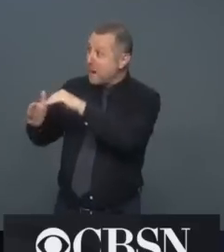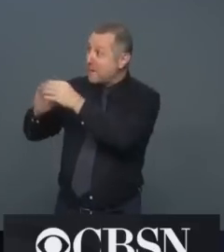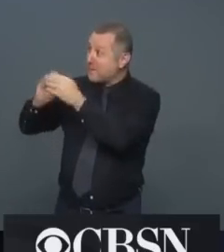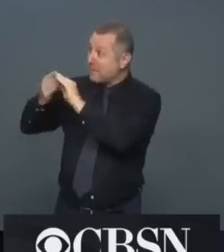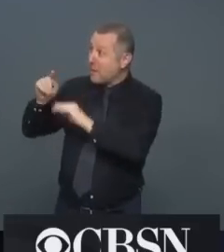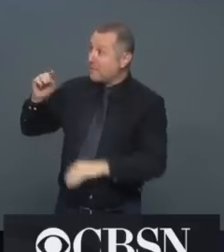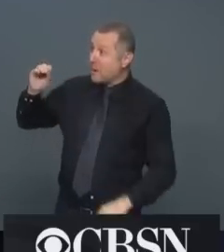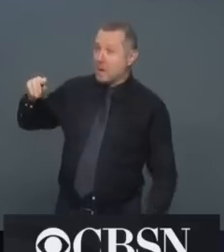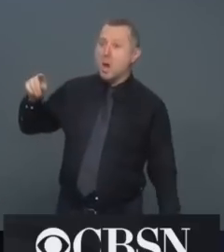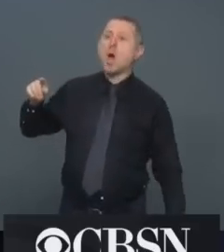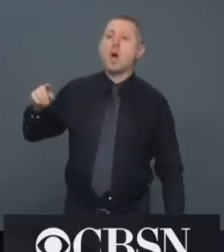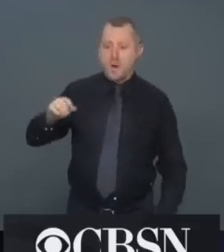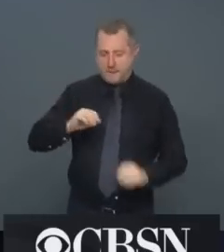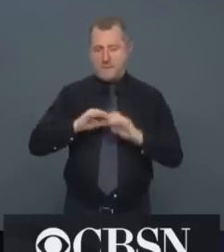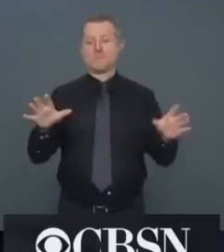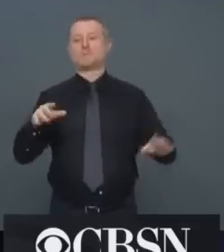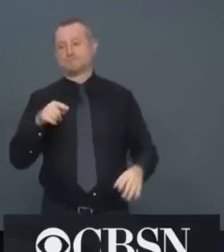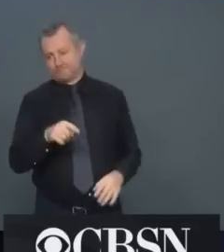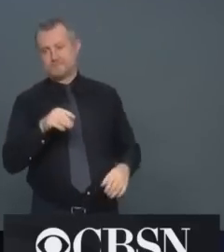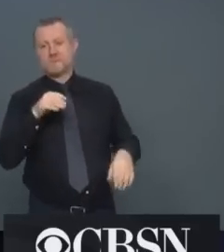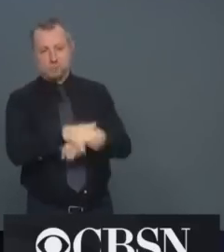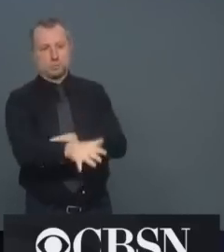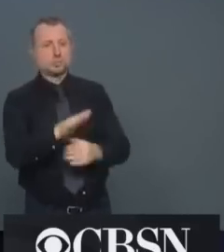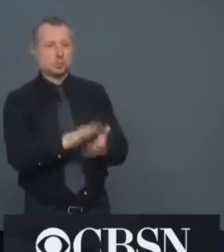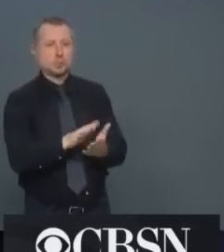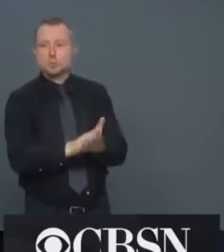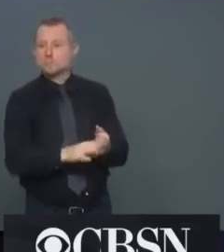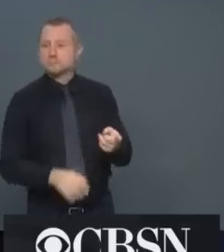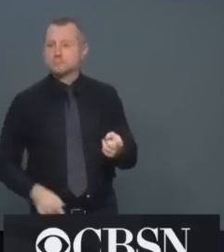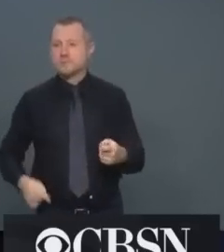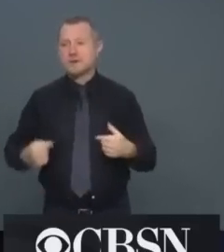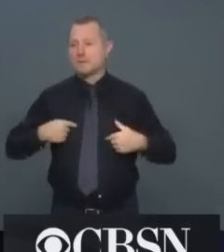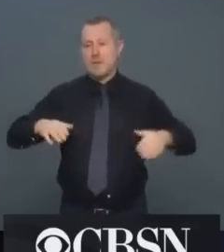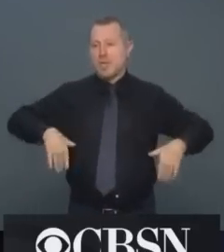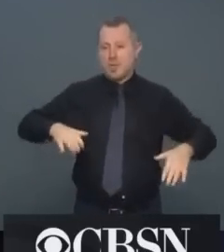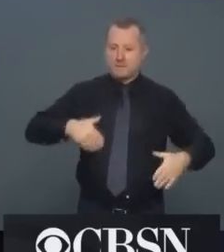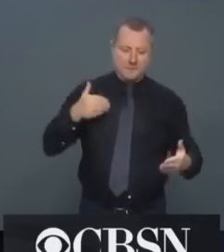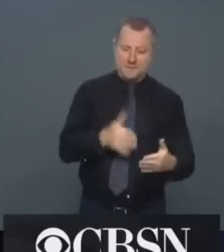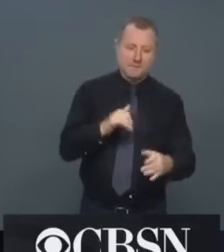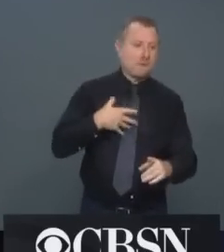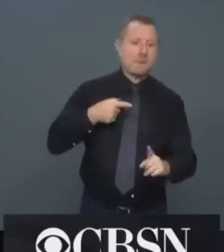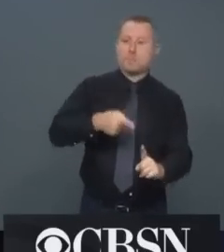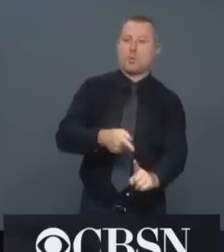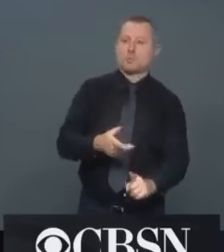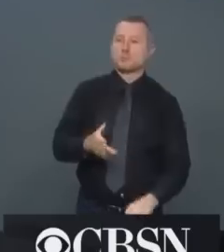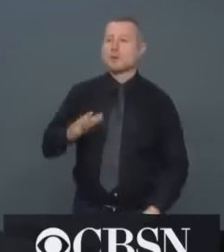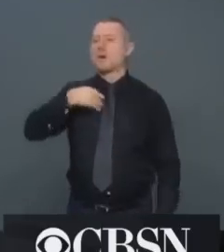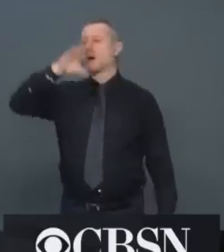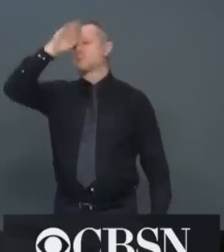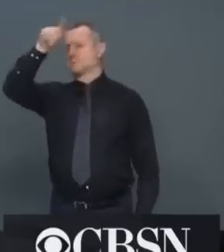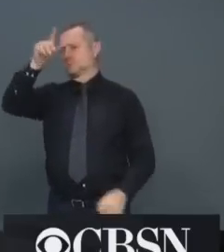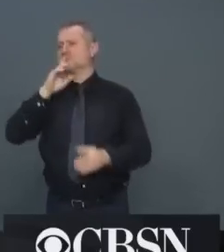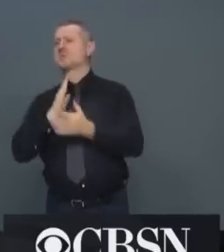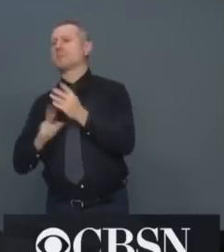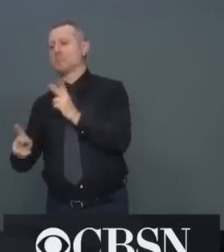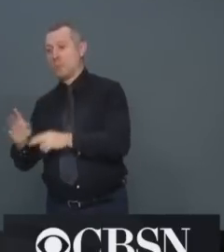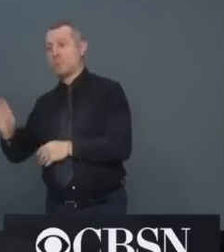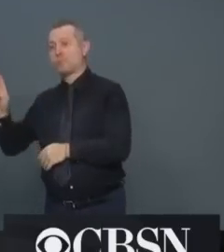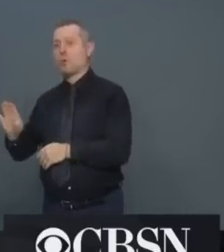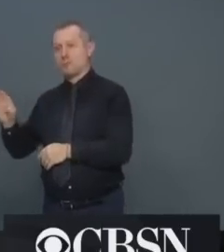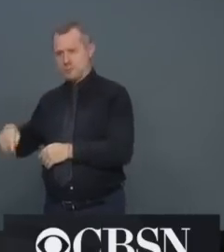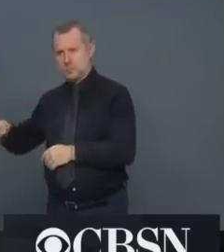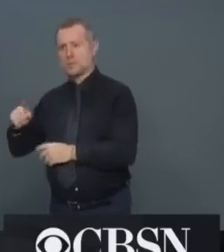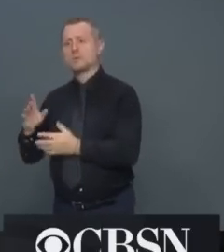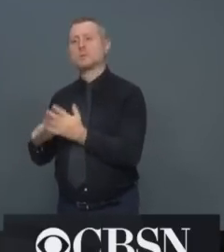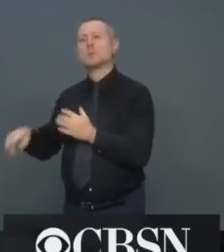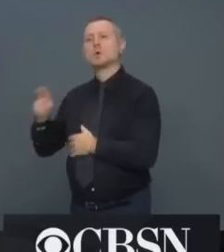affect schools. But we're not there. But this is the follow-up there. Some of the folks in Brooklyn go to Rockland County.